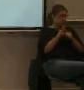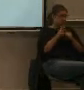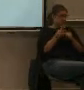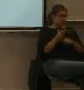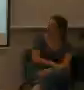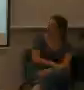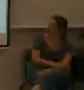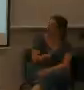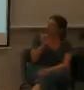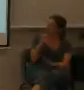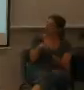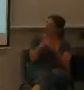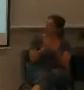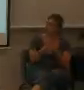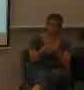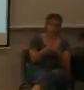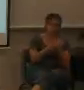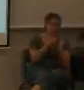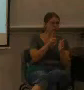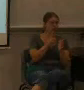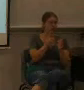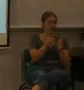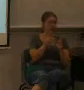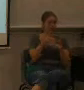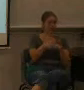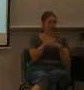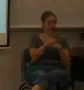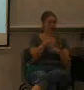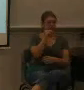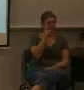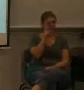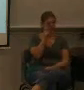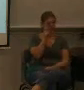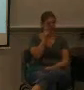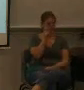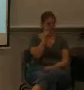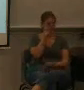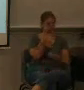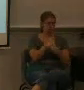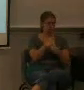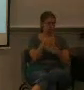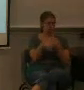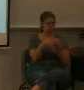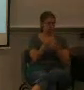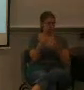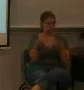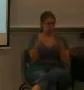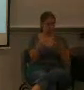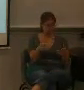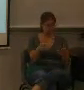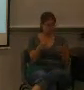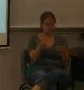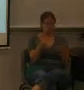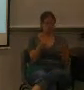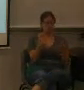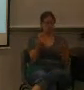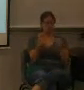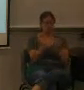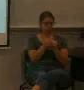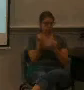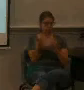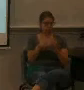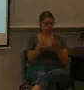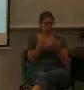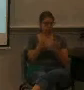nutrients. To review is the relative availability of nutrients in the world's rivers compared to